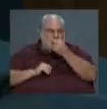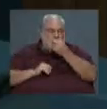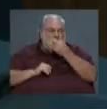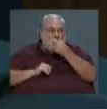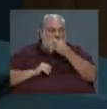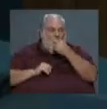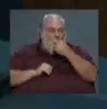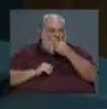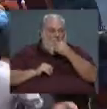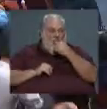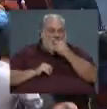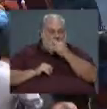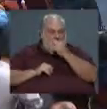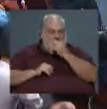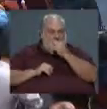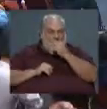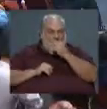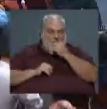right. Thank you.